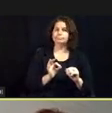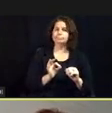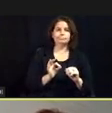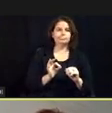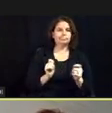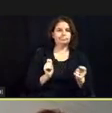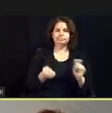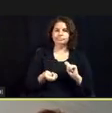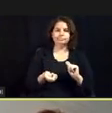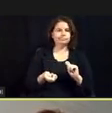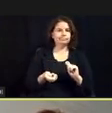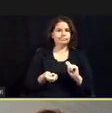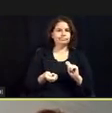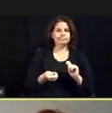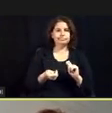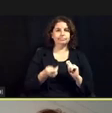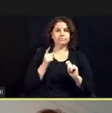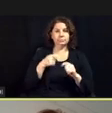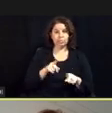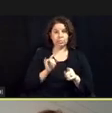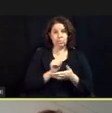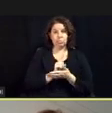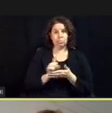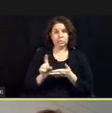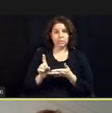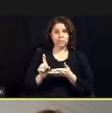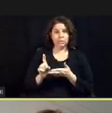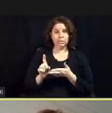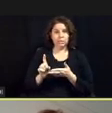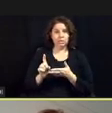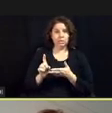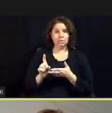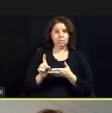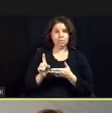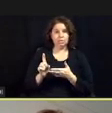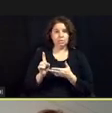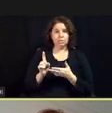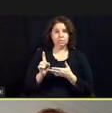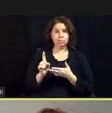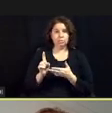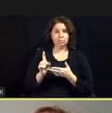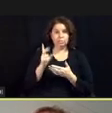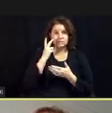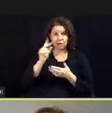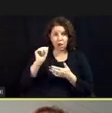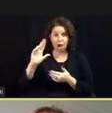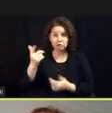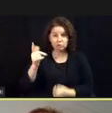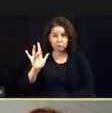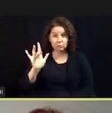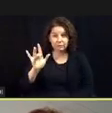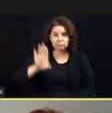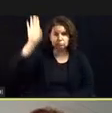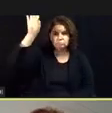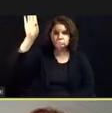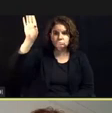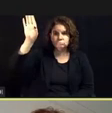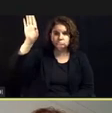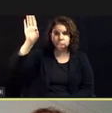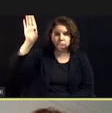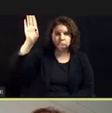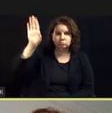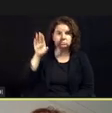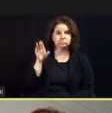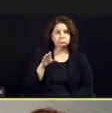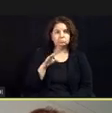that week, we experienced, if you look at the 25th of August, one anomaly where we